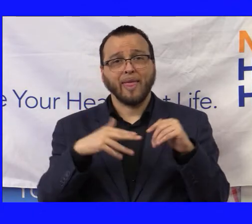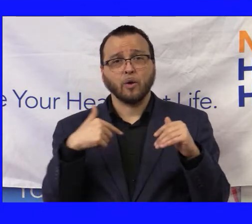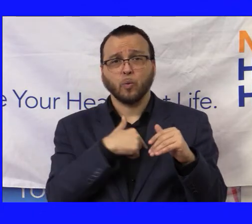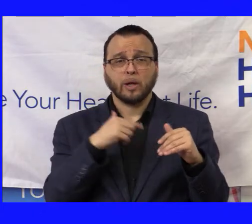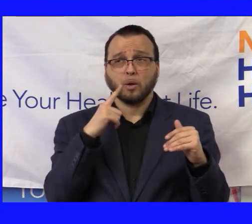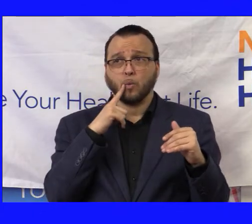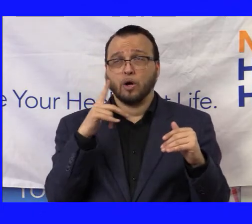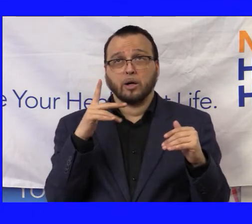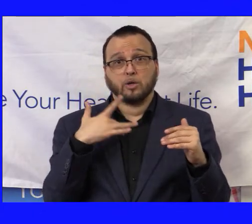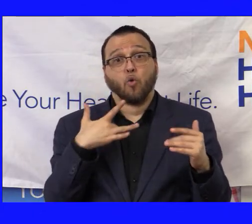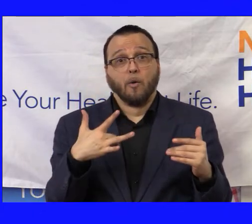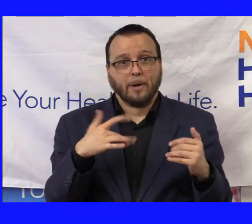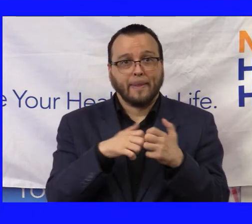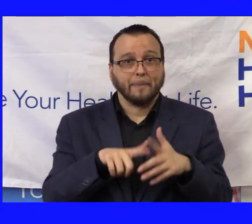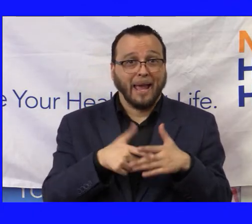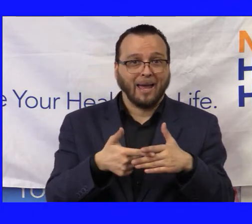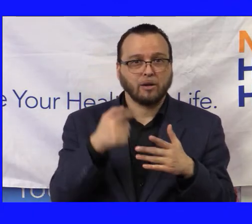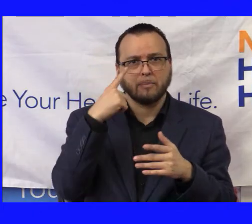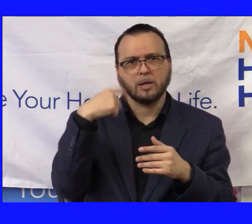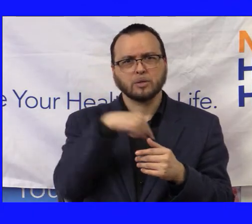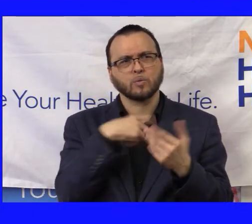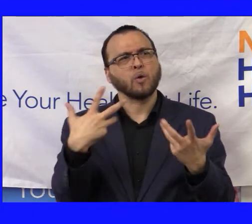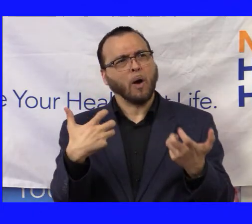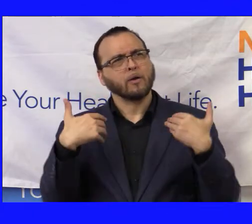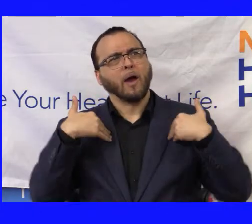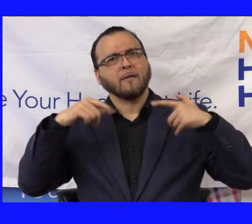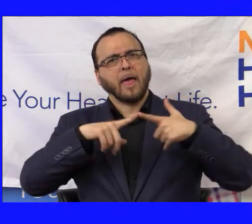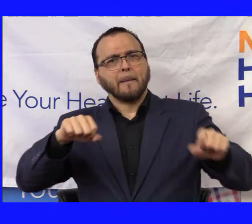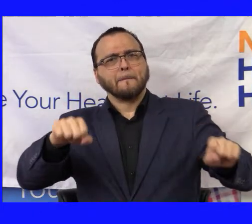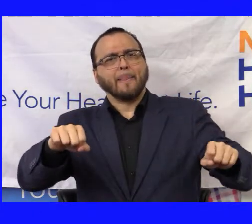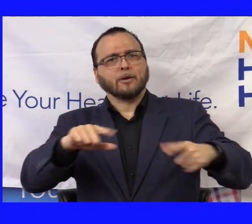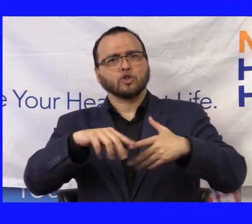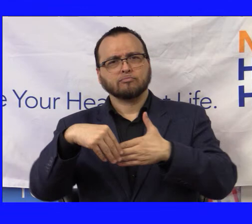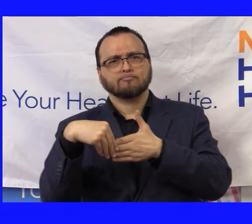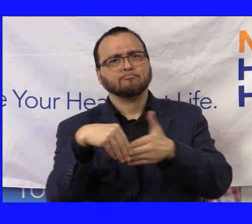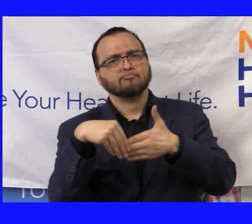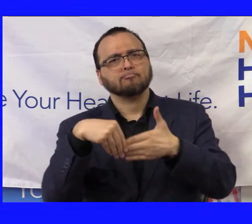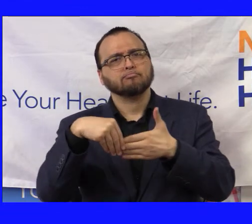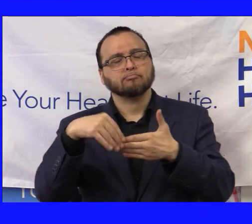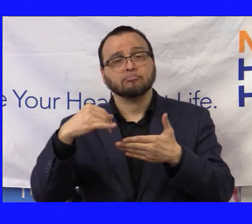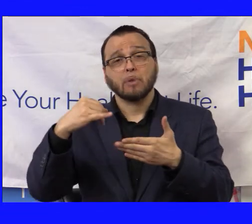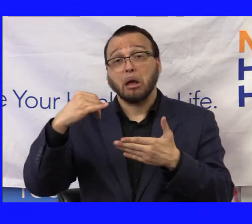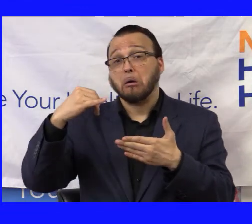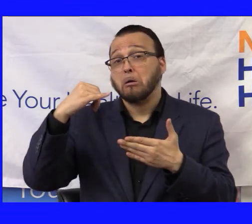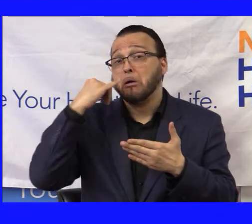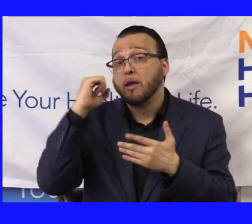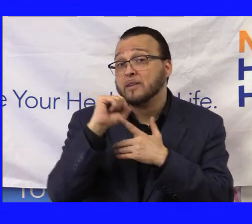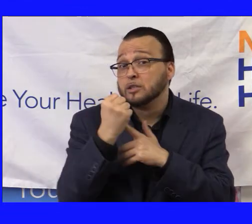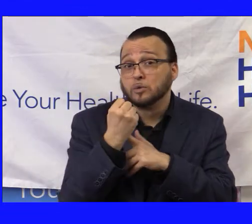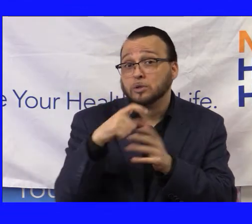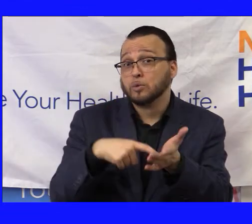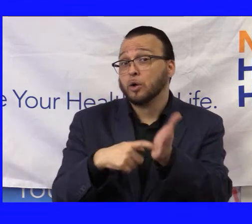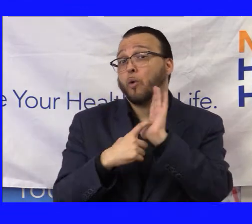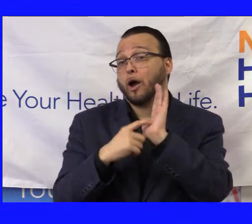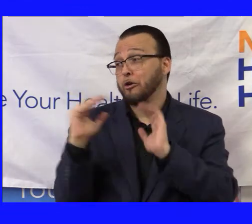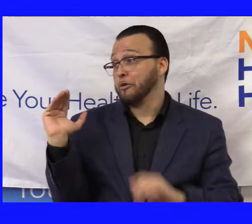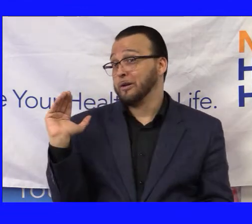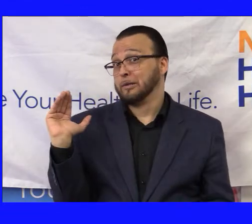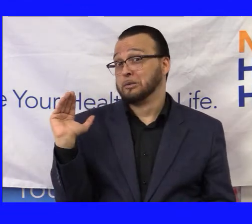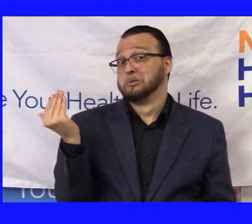because we wanted to be able to have this capacity if the sort of situation came to it, and it looks like it